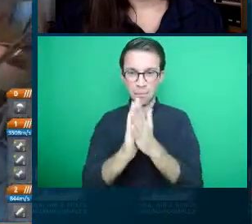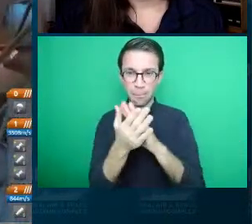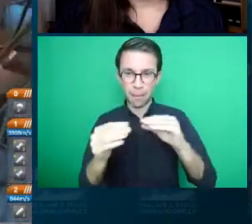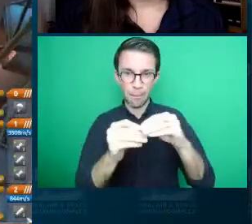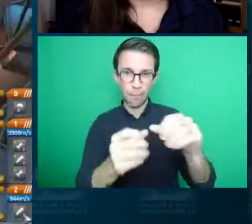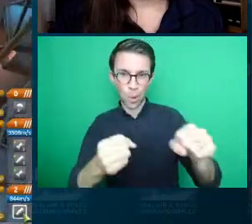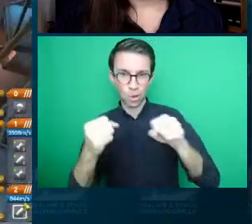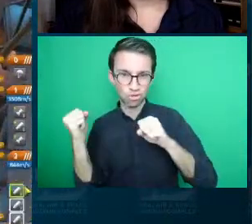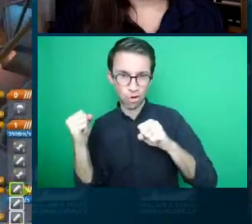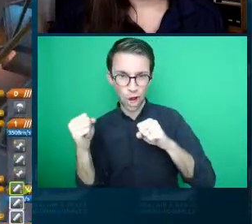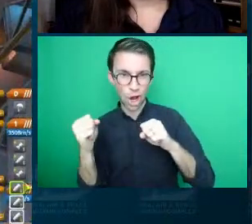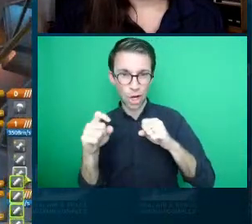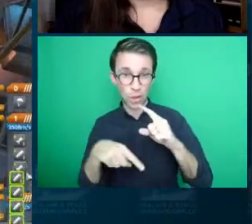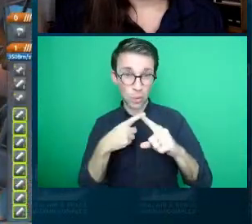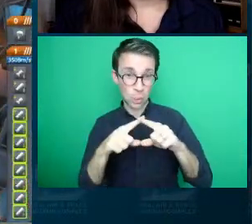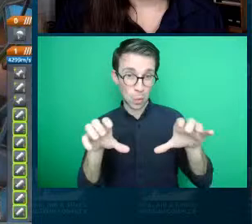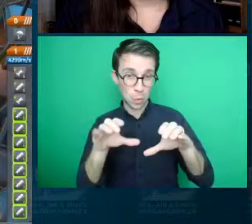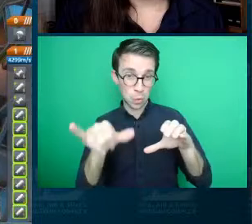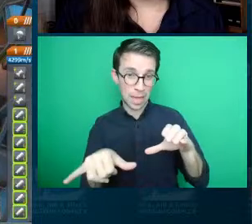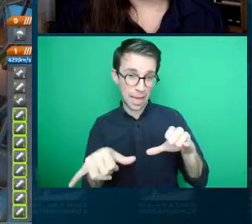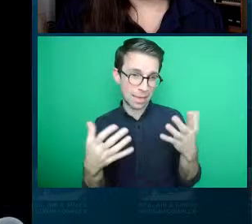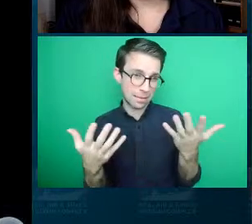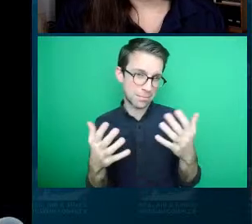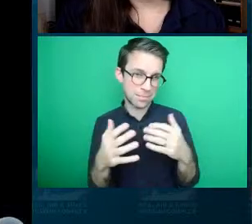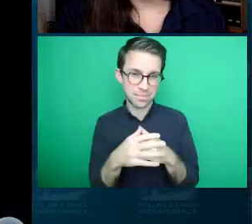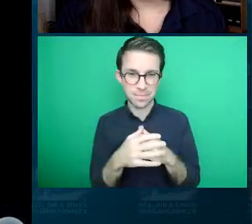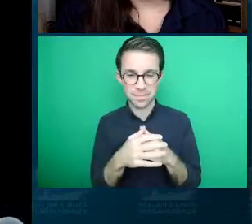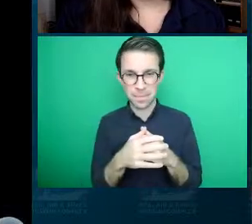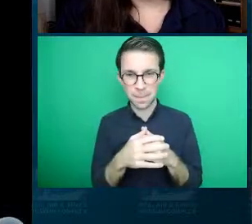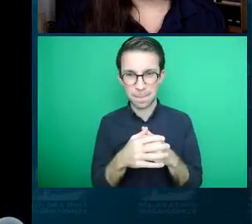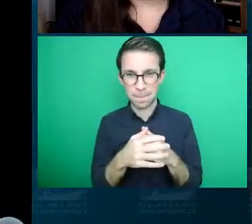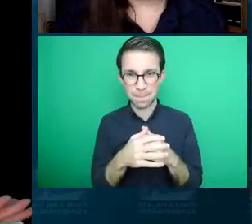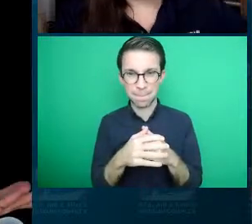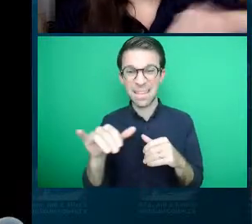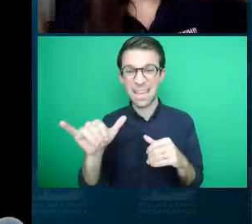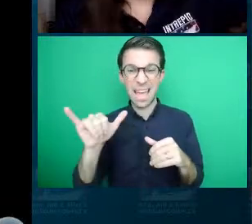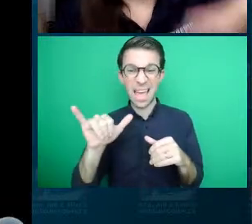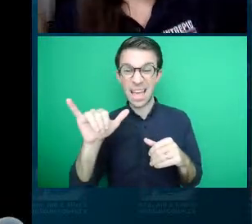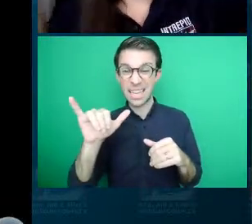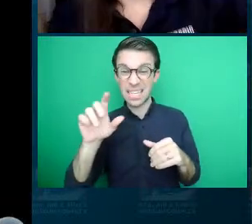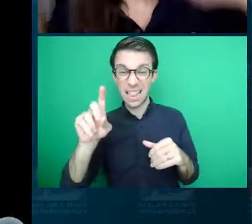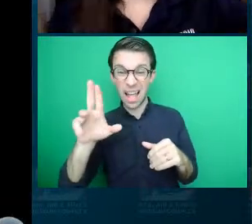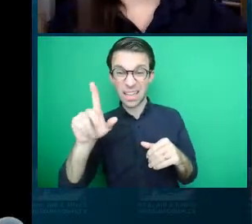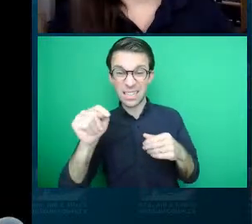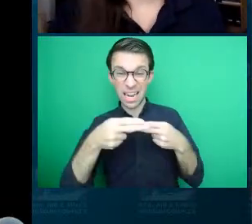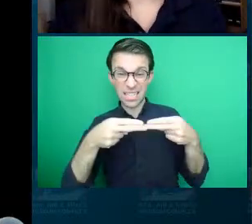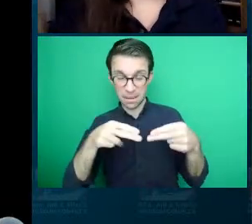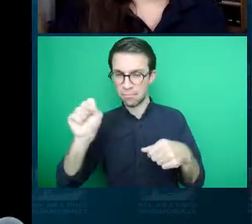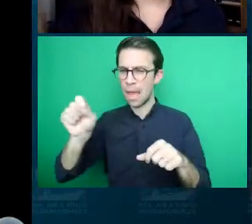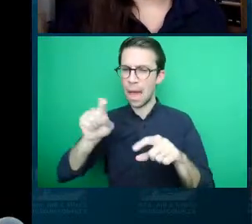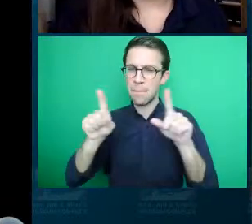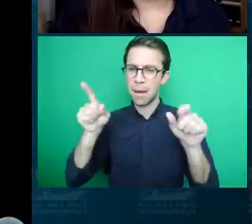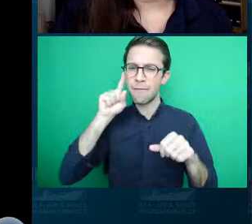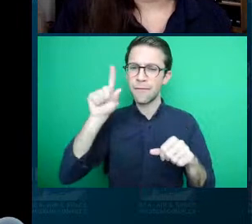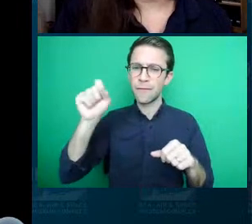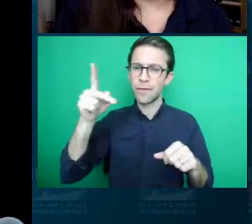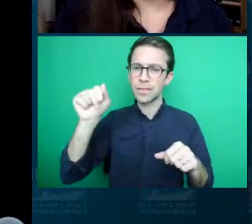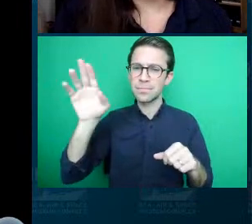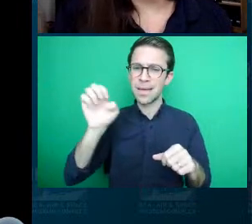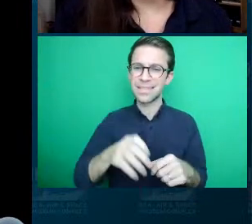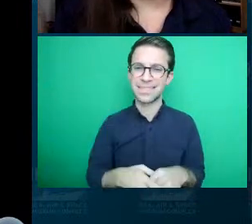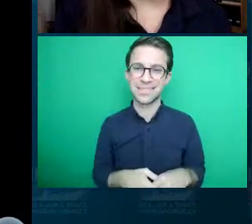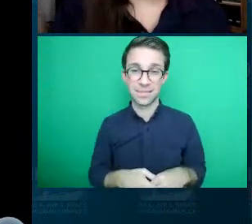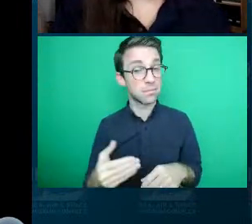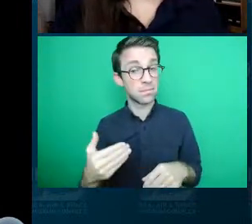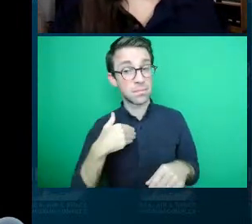when you do that, let's see here, if it Is doesn't space fall tape apart, like duct tape, kind of. You just like. but in space. Yeah. They have